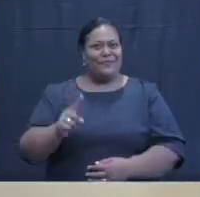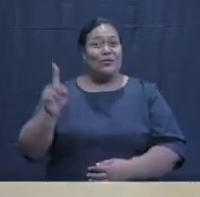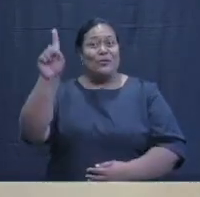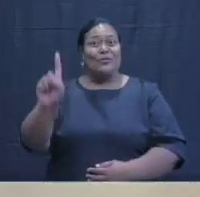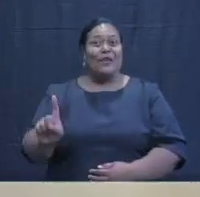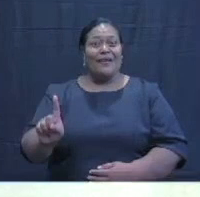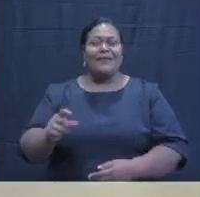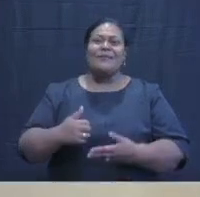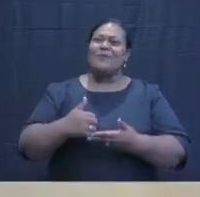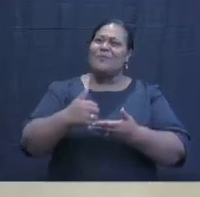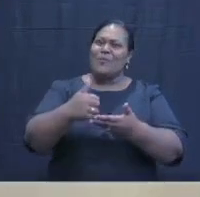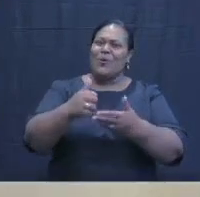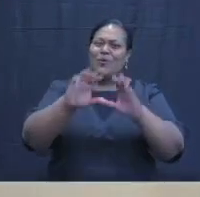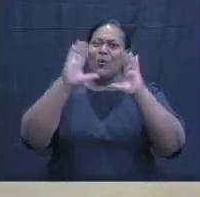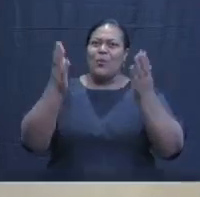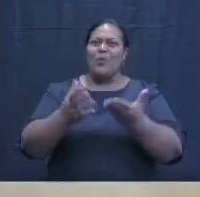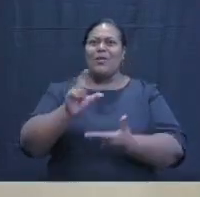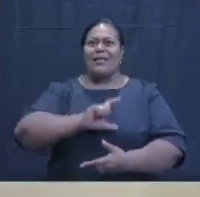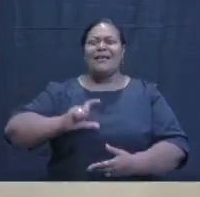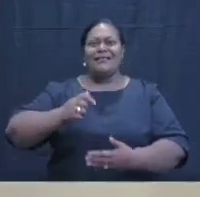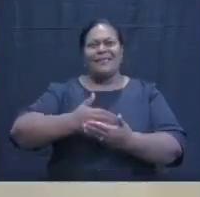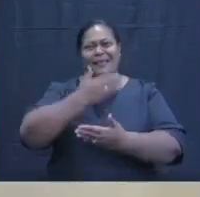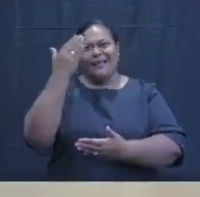to support World Cancer Day